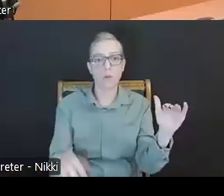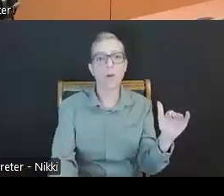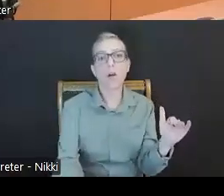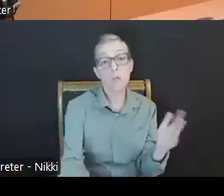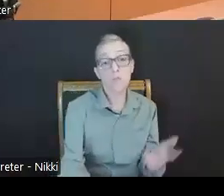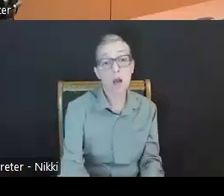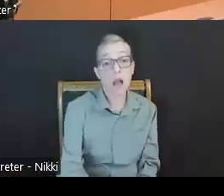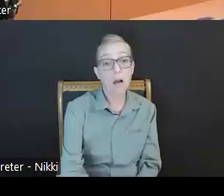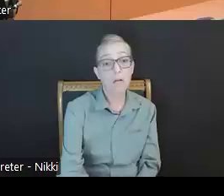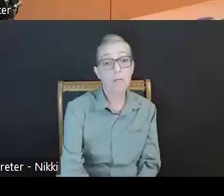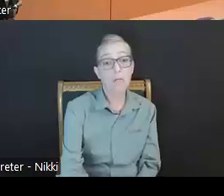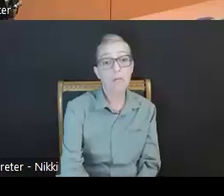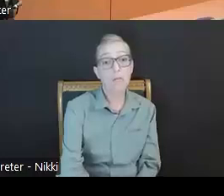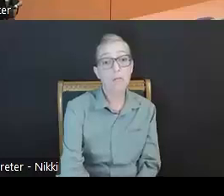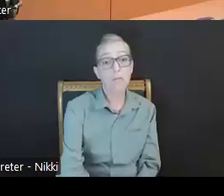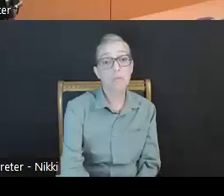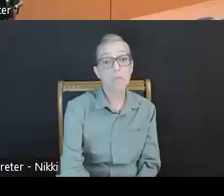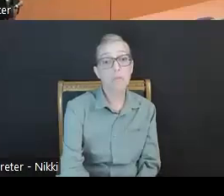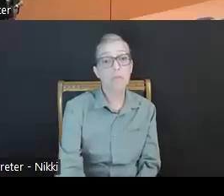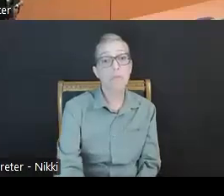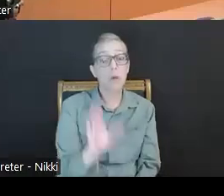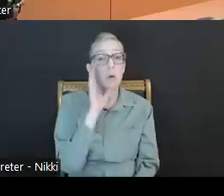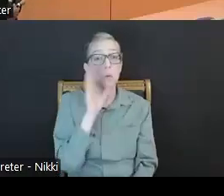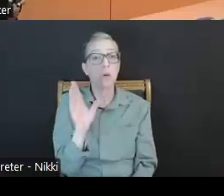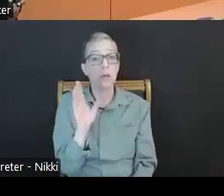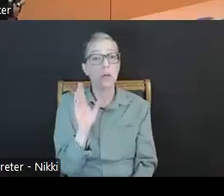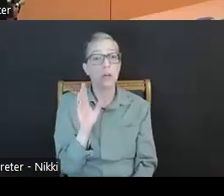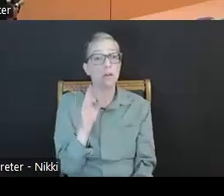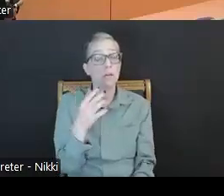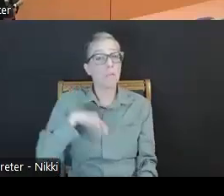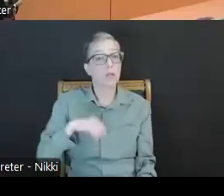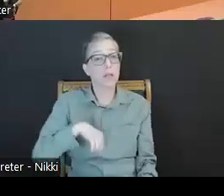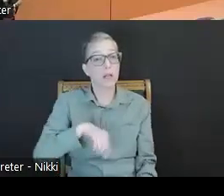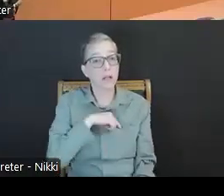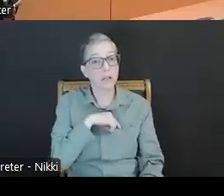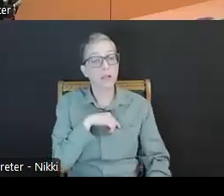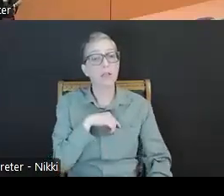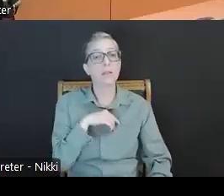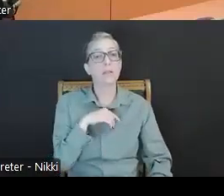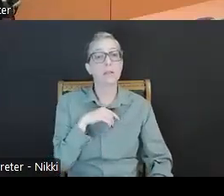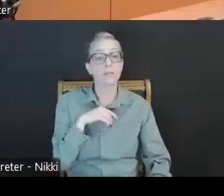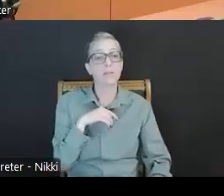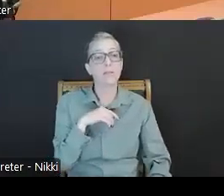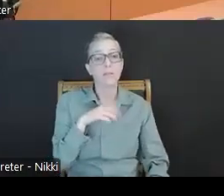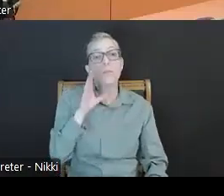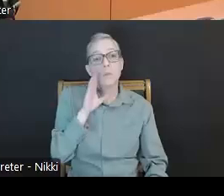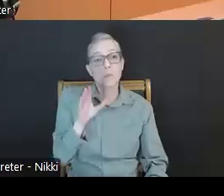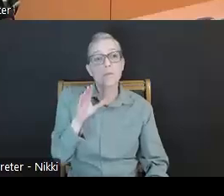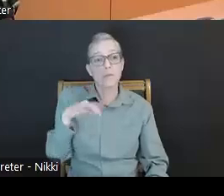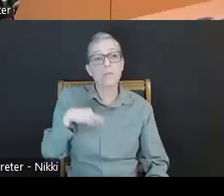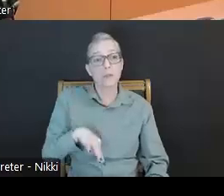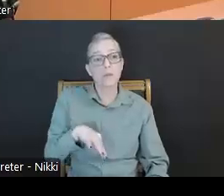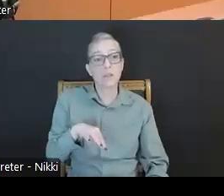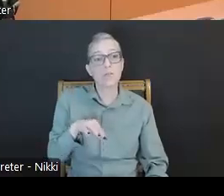benefit us, which will benefit you, which in the long run benefits outcomes for our patients, because we're putting